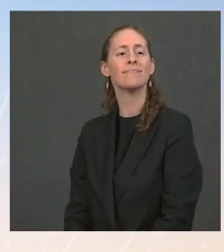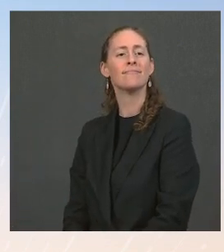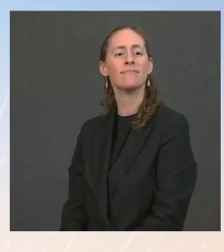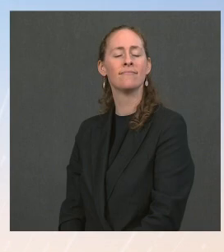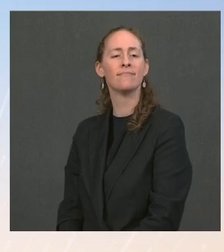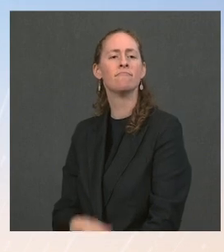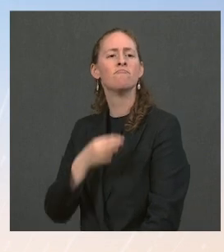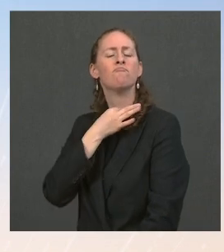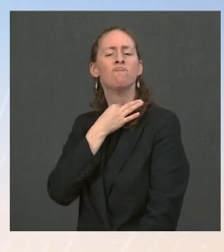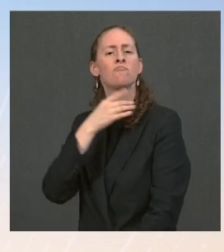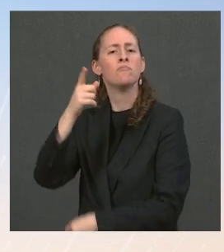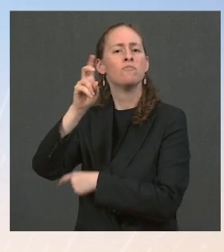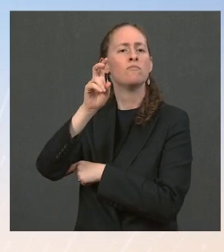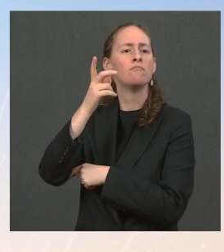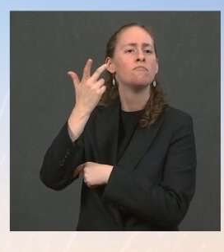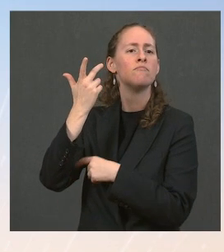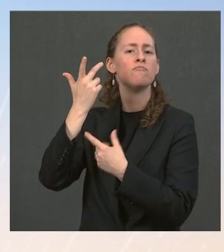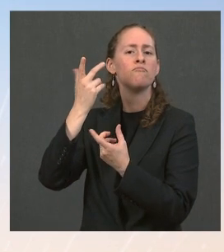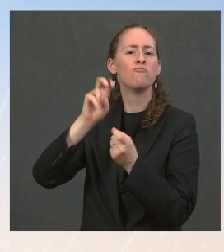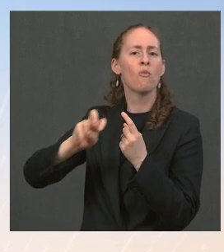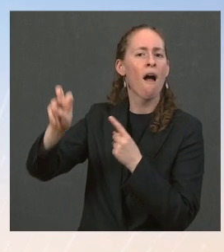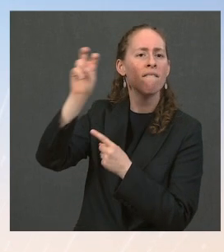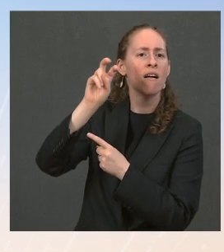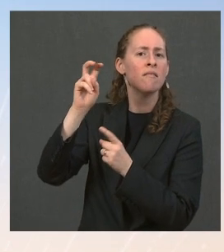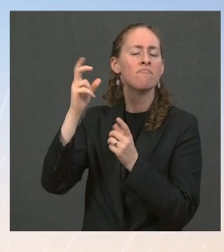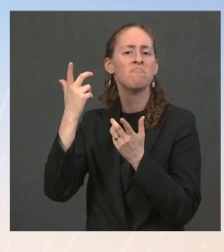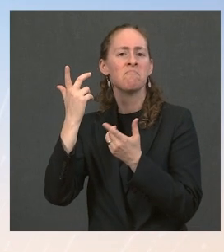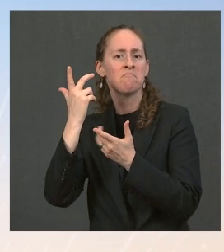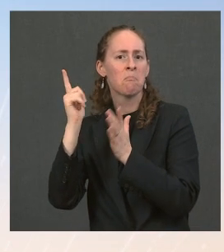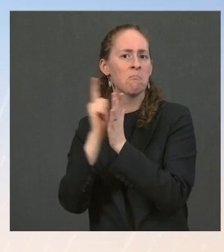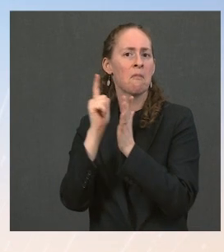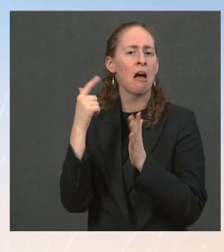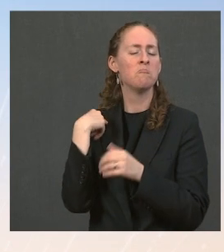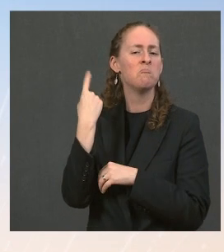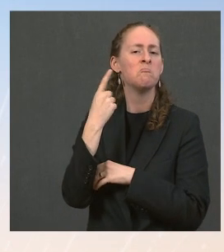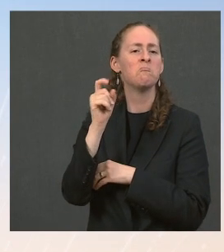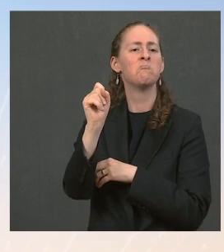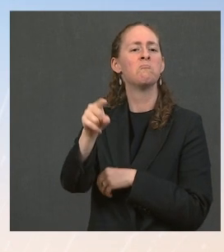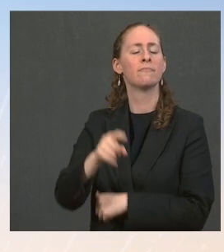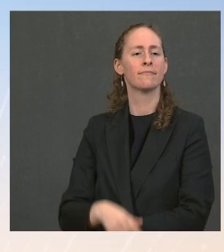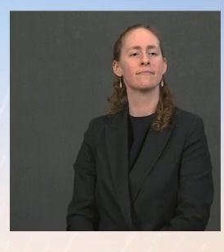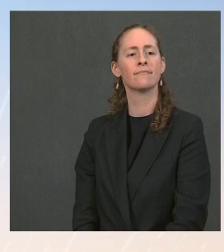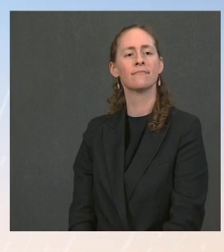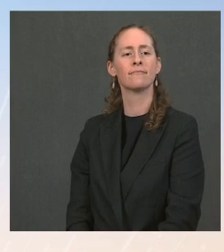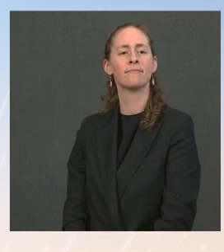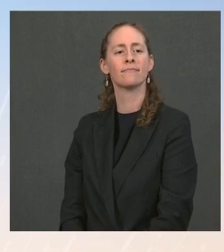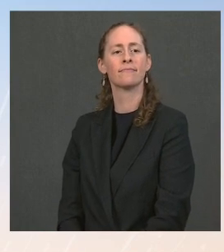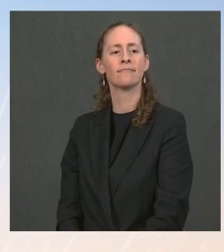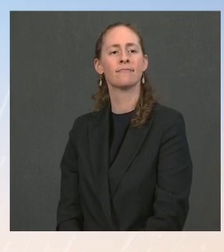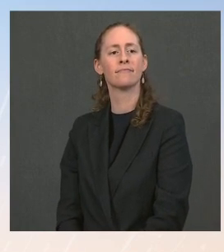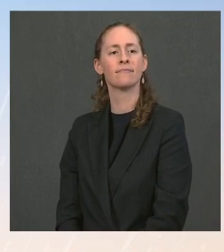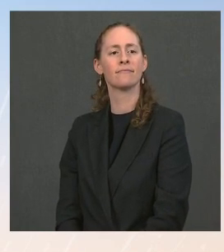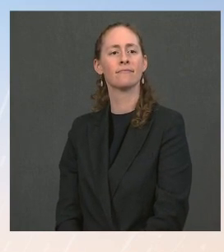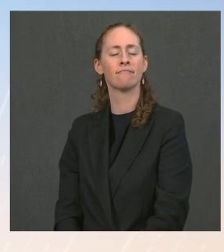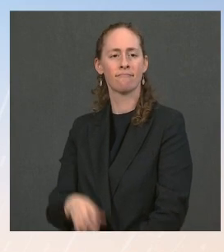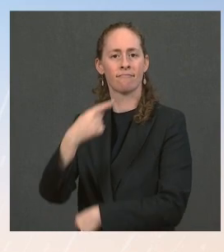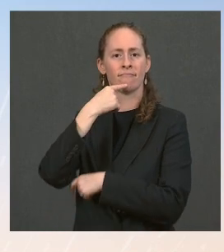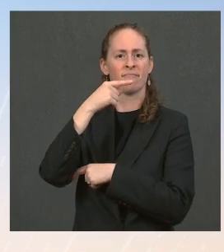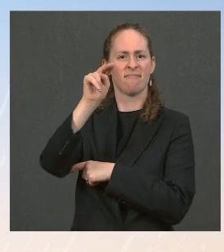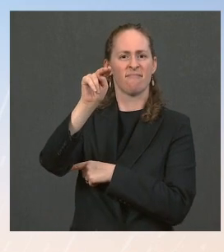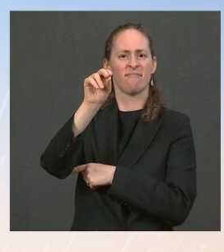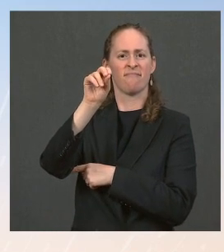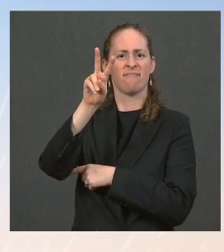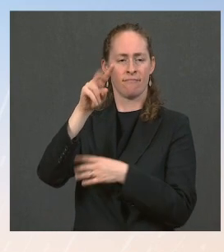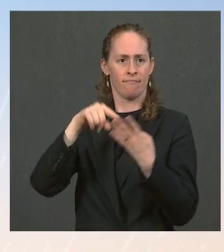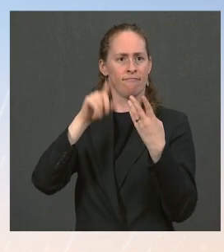there any circumstances in which that early November vaccine mandate that the White House announced this week, that would slip